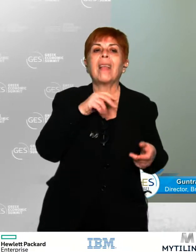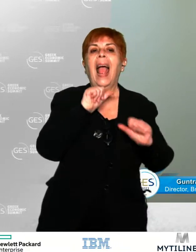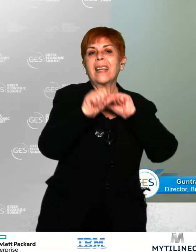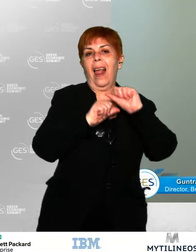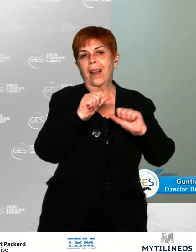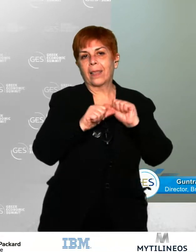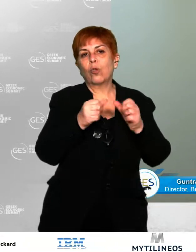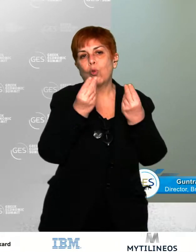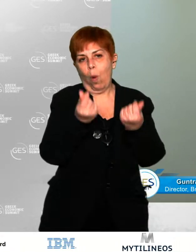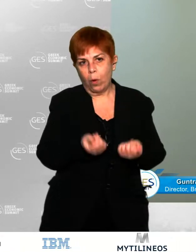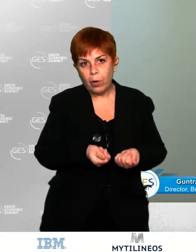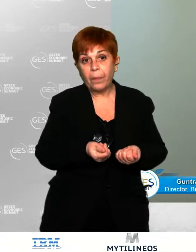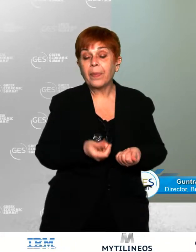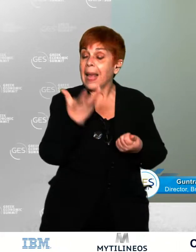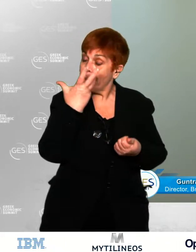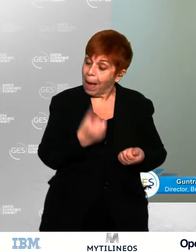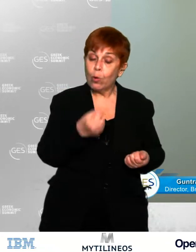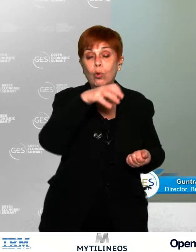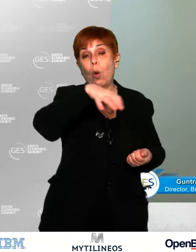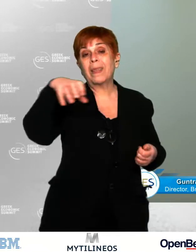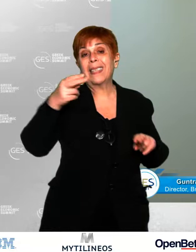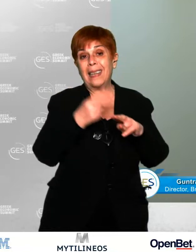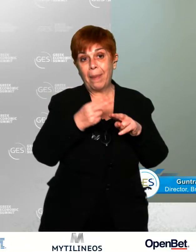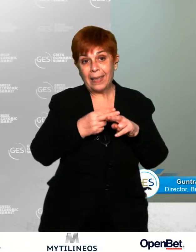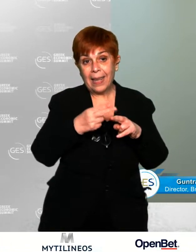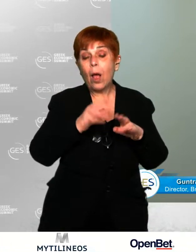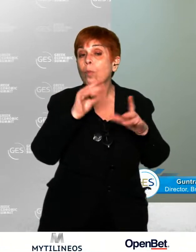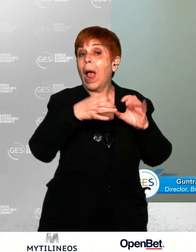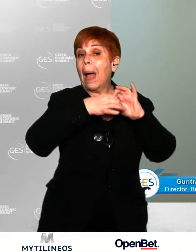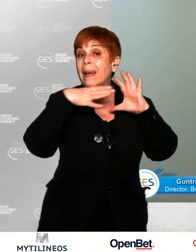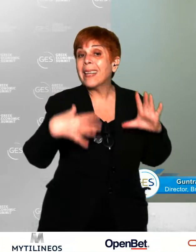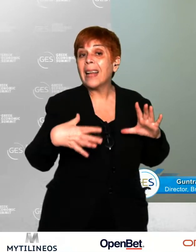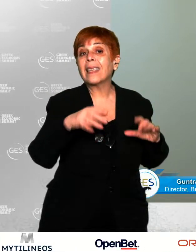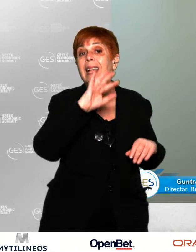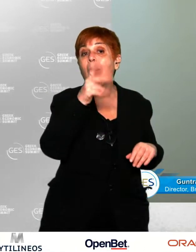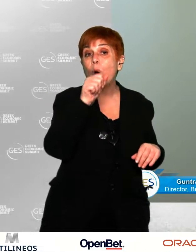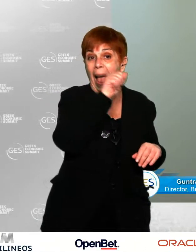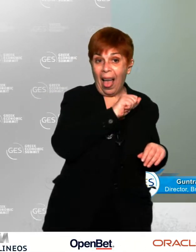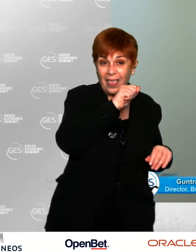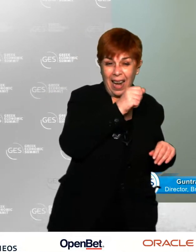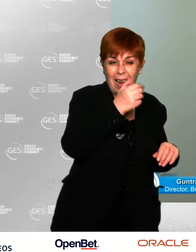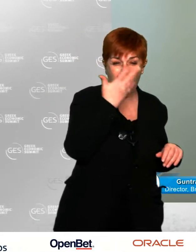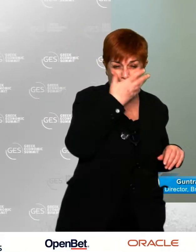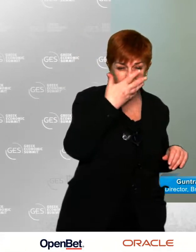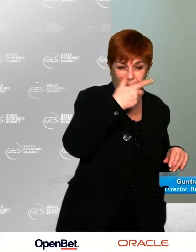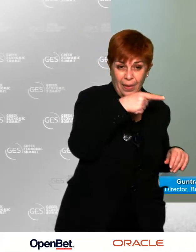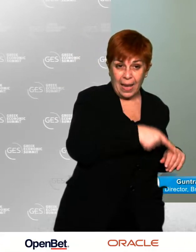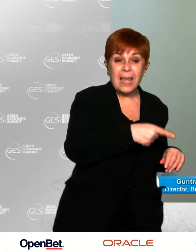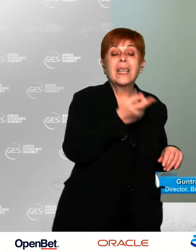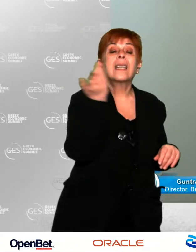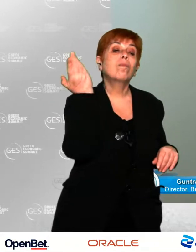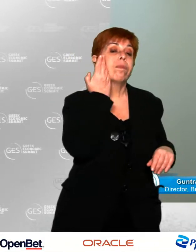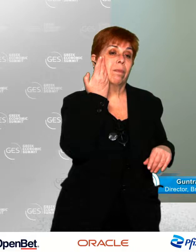where this decarbonization is still actually quite expensive, and where the technology does